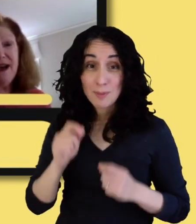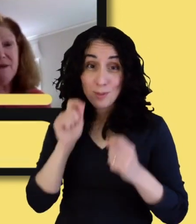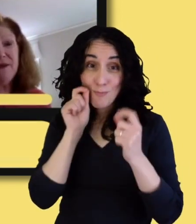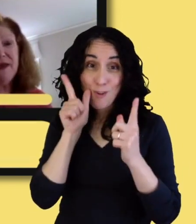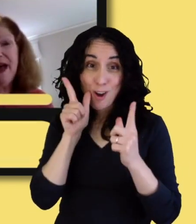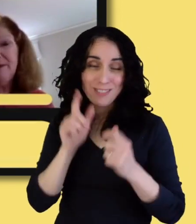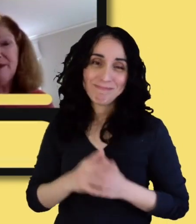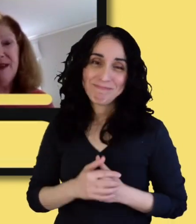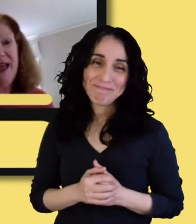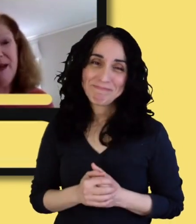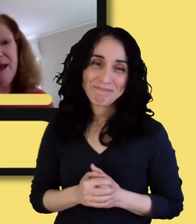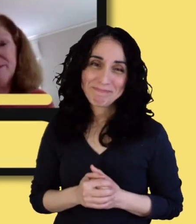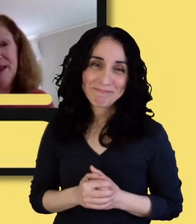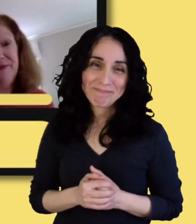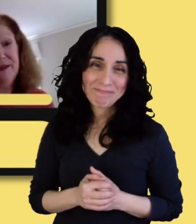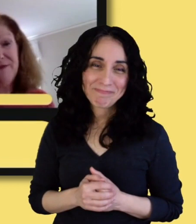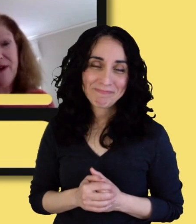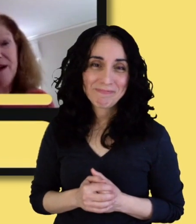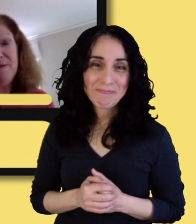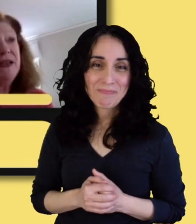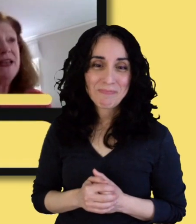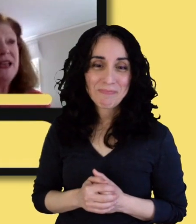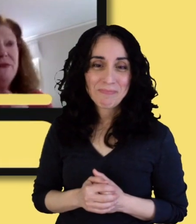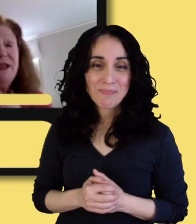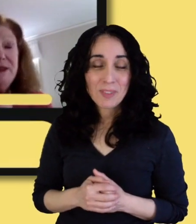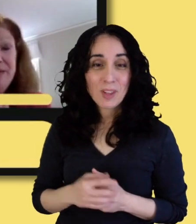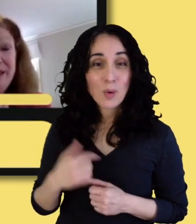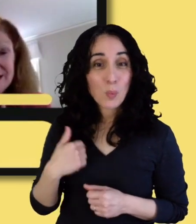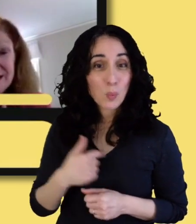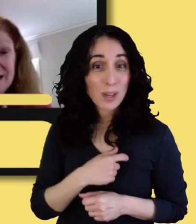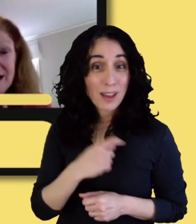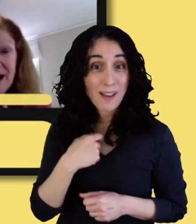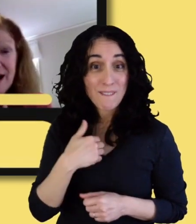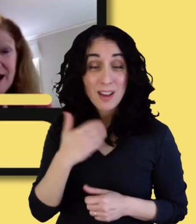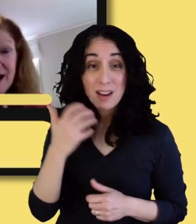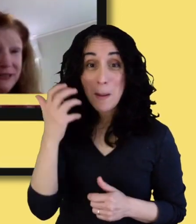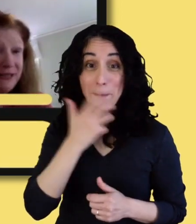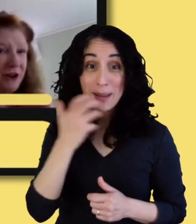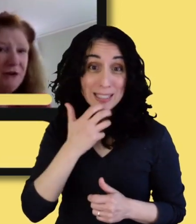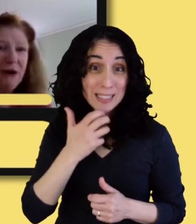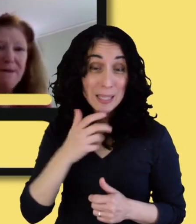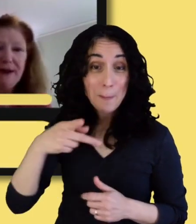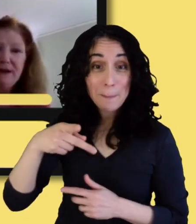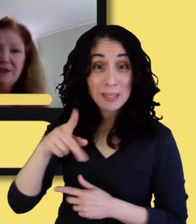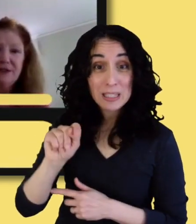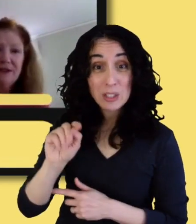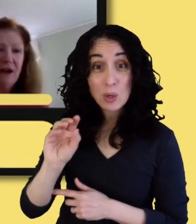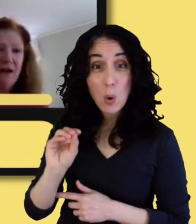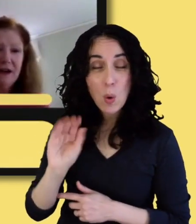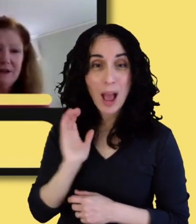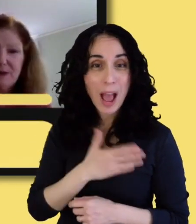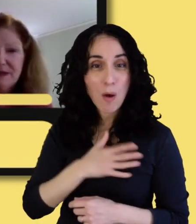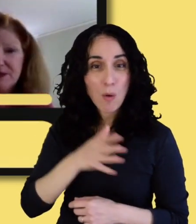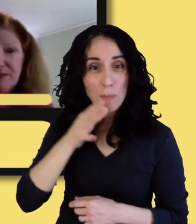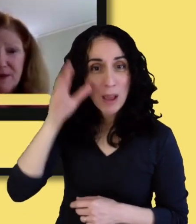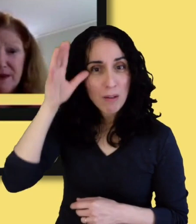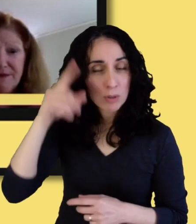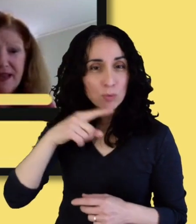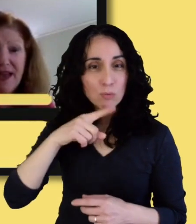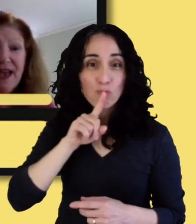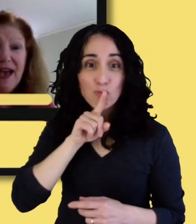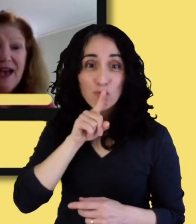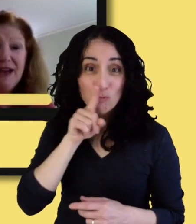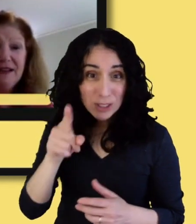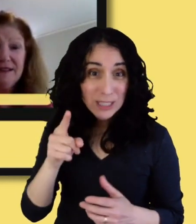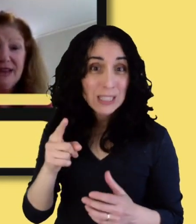surprised. I happen to benefit from it. We have an amazing PTO. Our parents are extremely